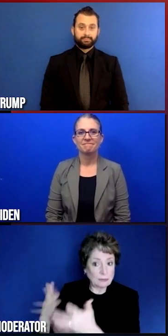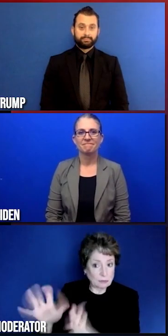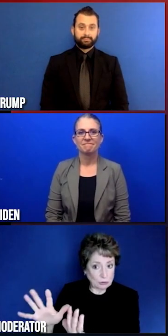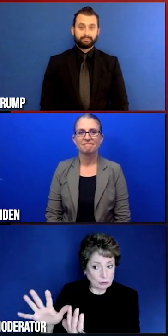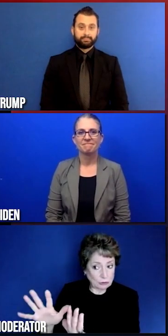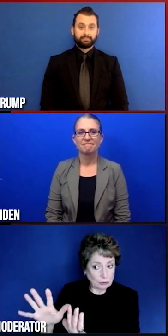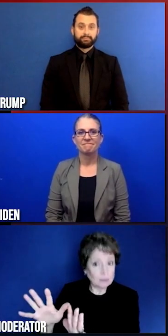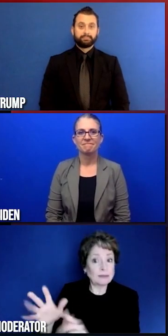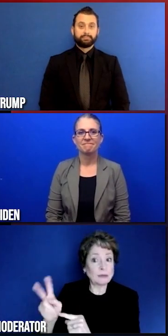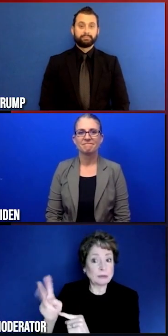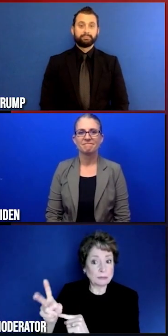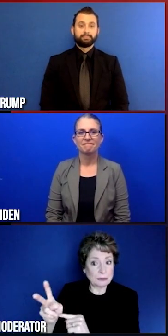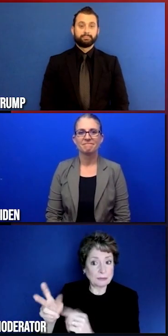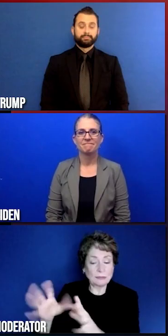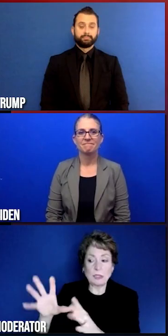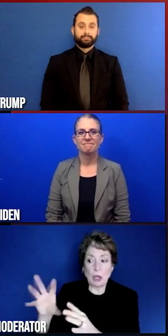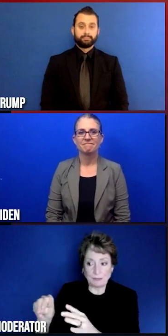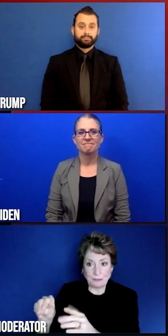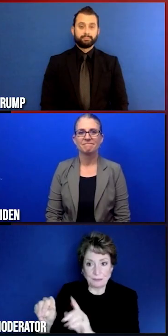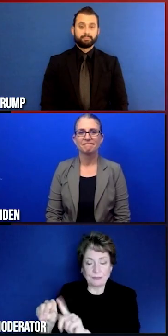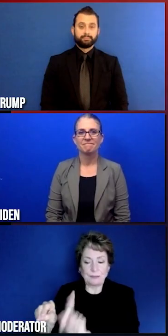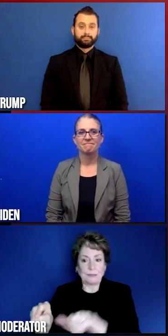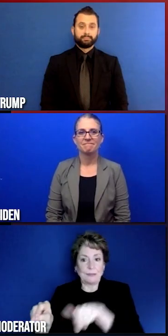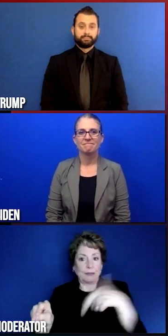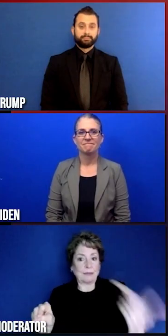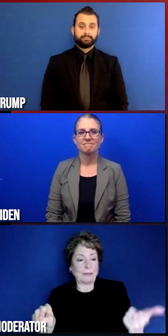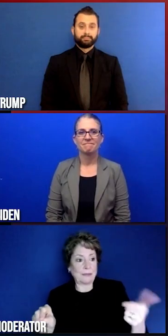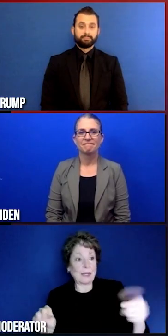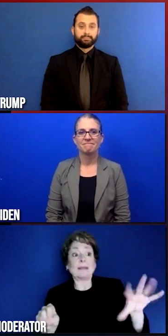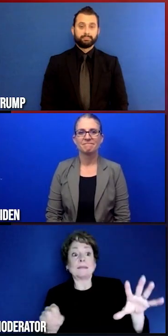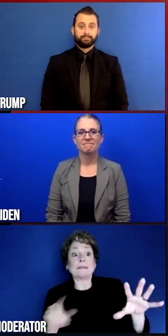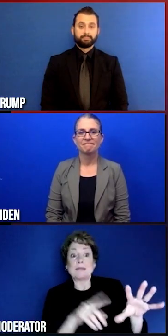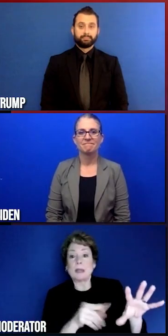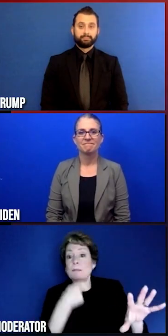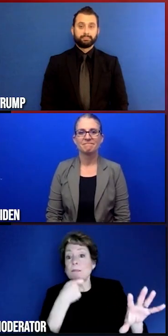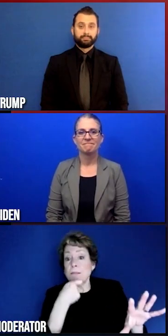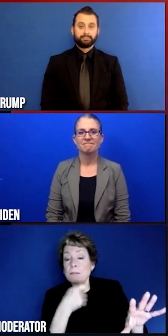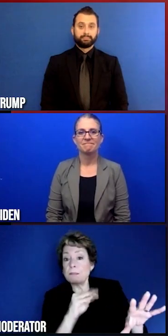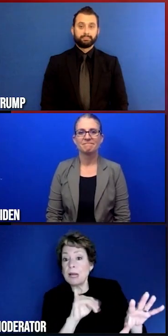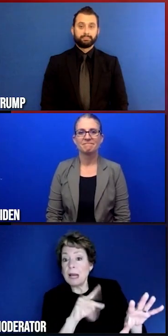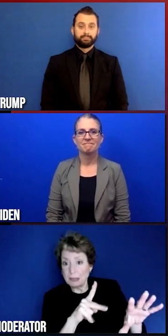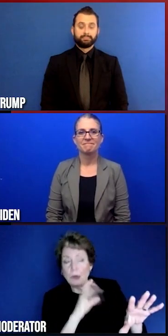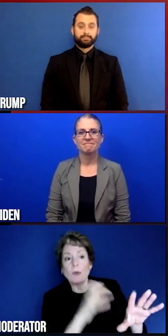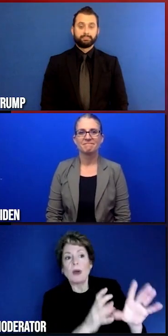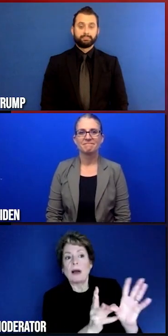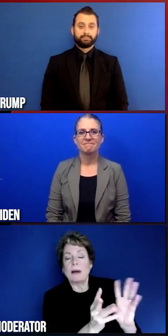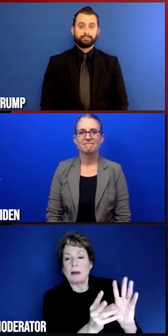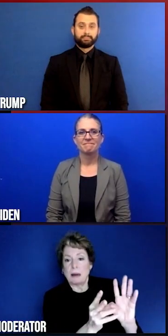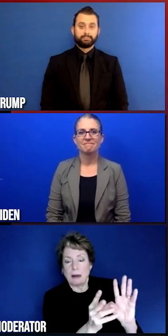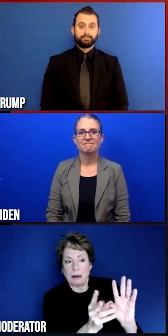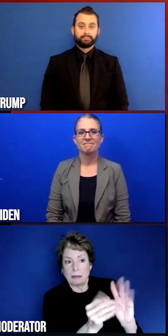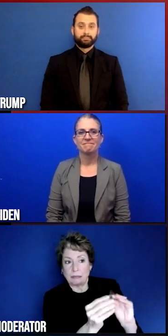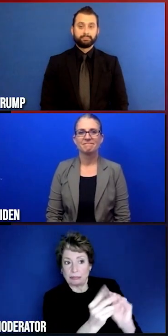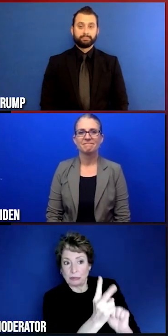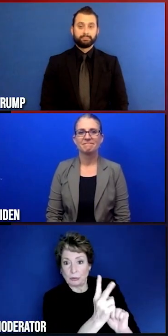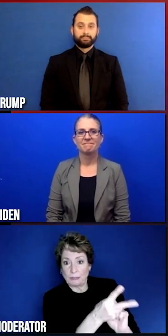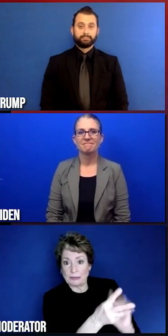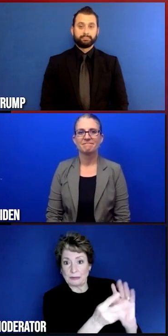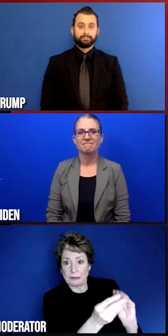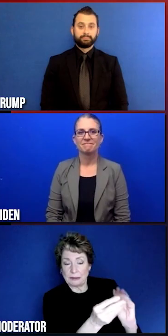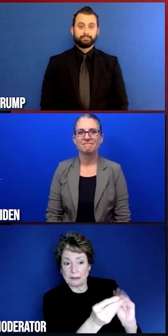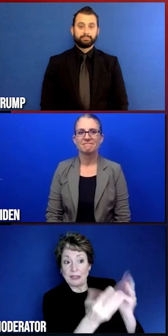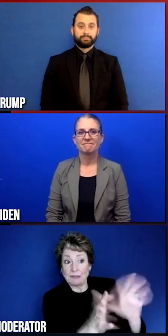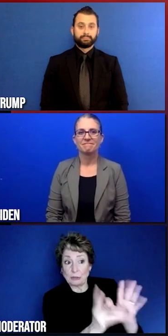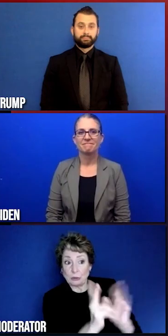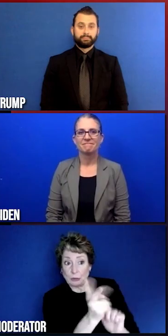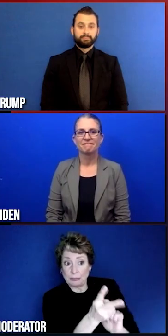it is their turn to answer, and the Commission will turn it off exactly when the 2 minutes have expired. After that, both microphones will remain